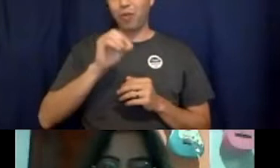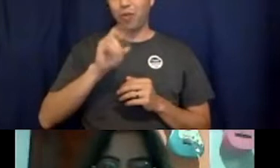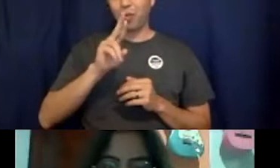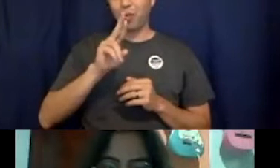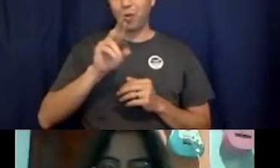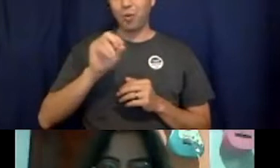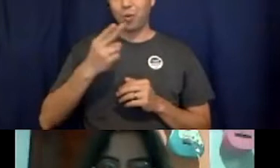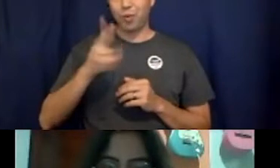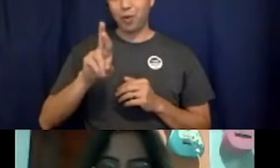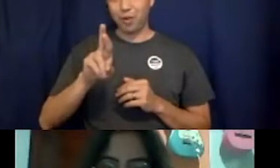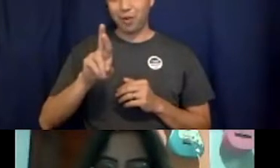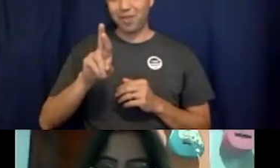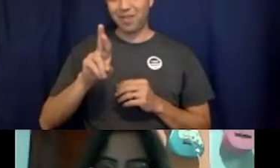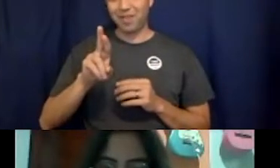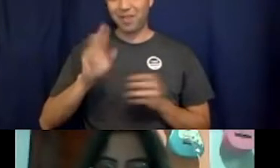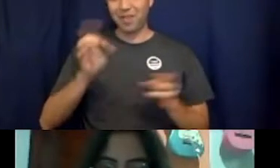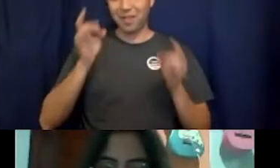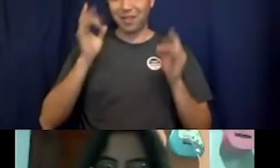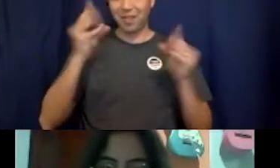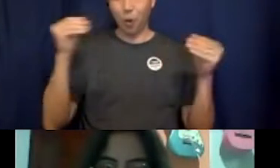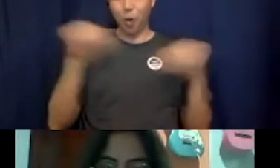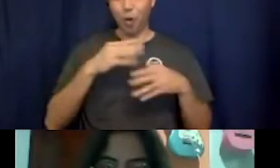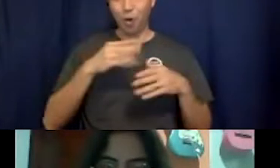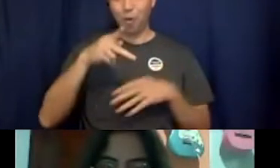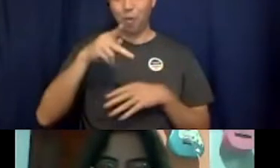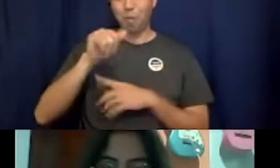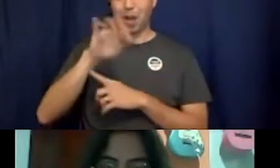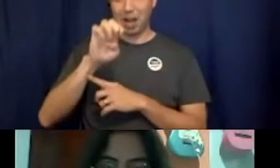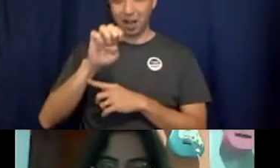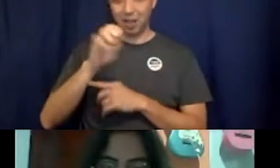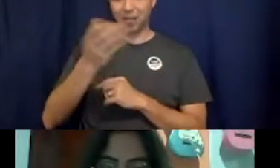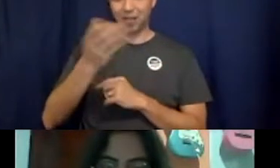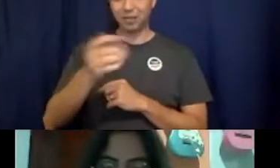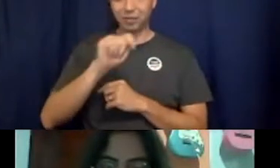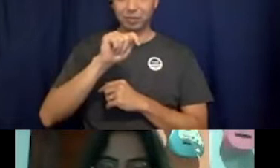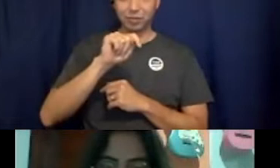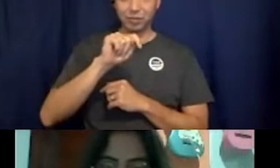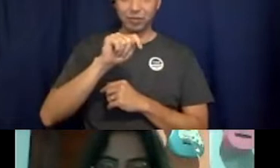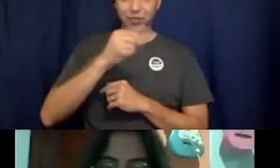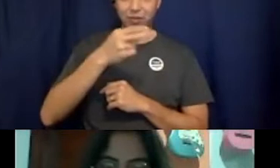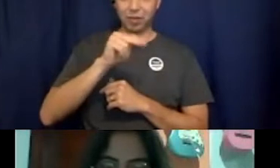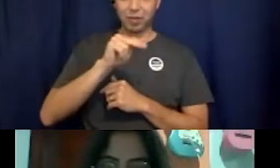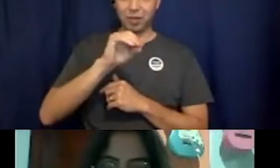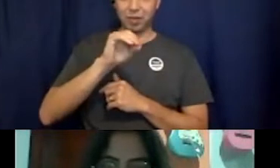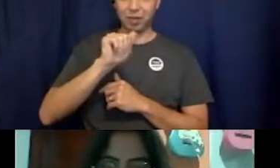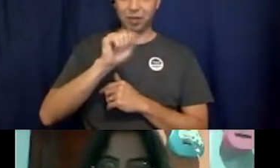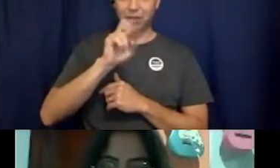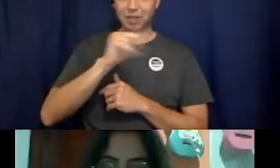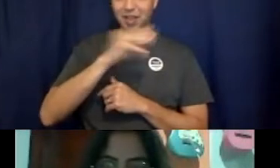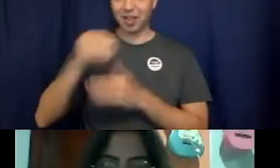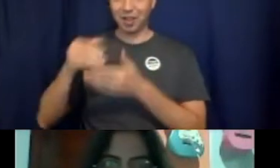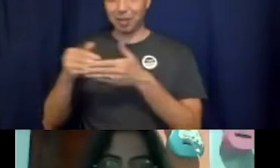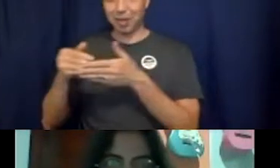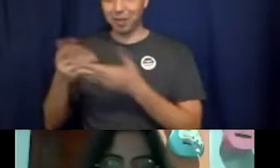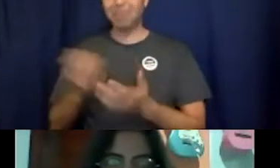I'm actually on a GISH team with two of my housemates from UChicago. What dorm were you in? We were all in Snell